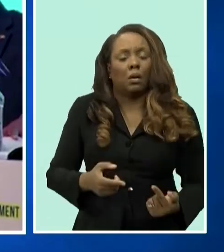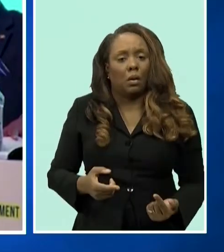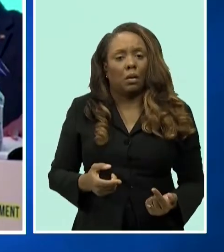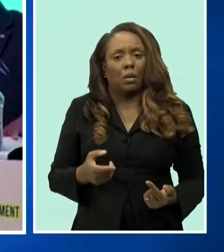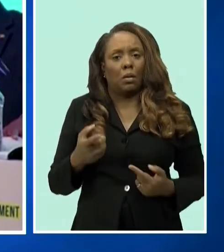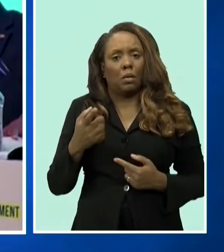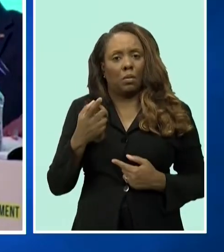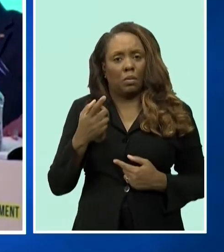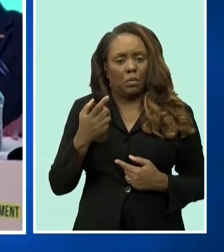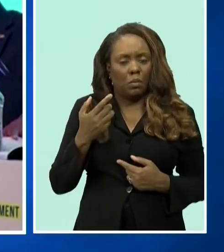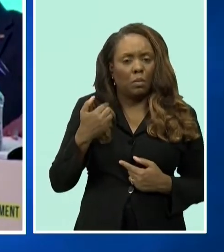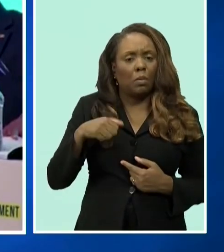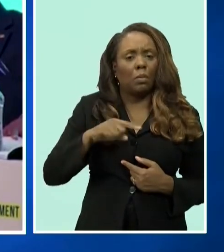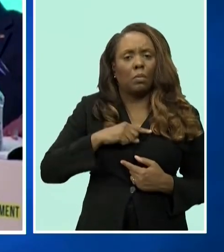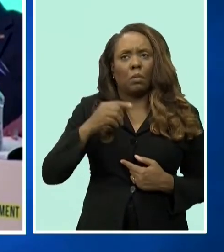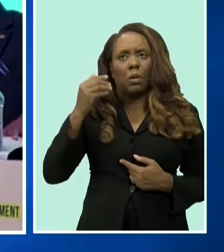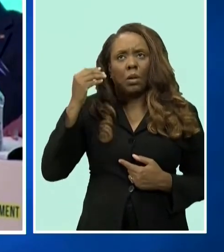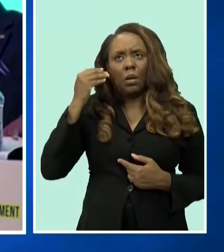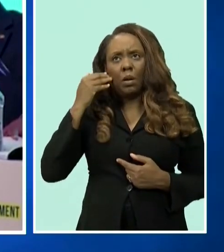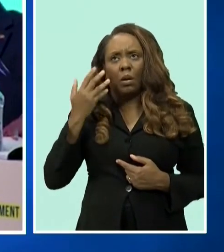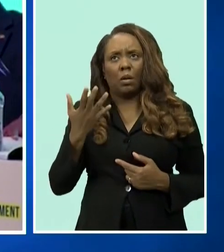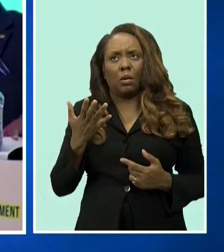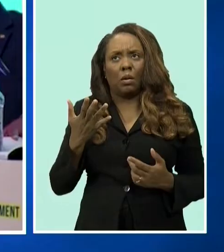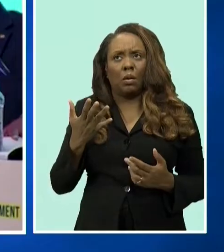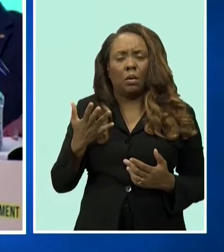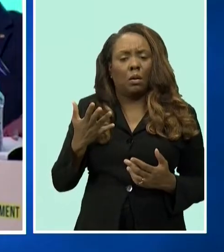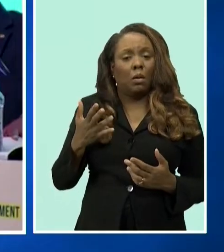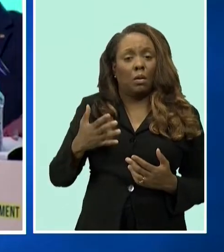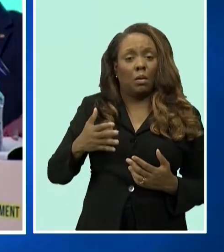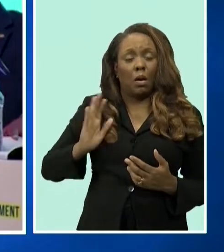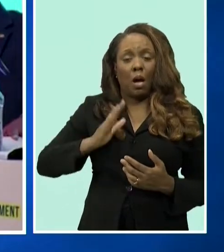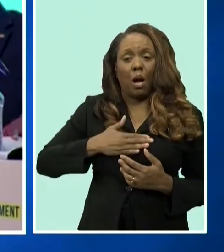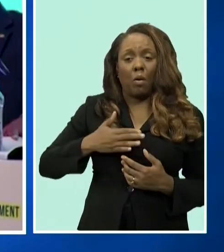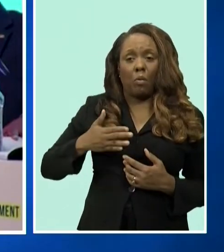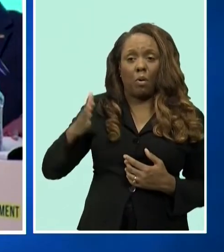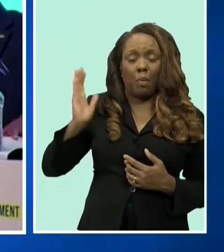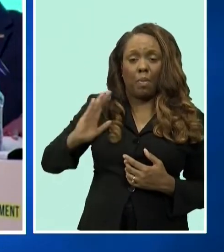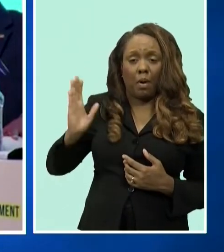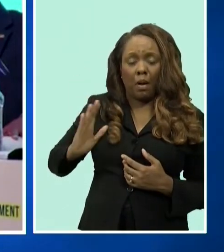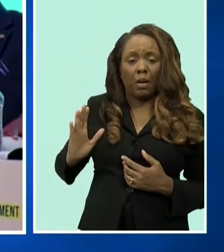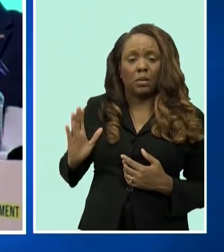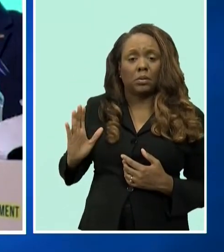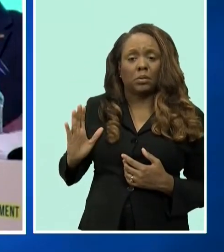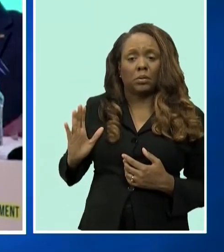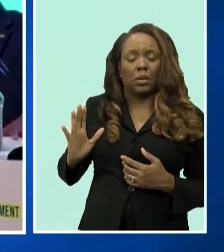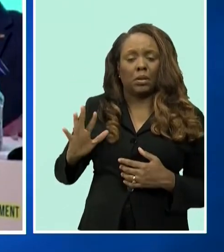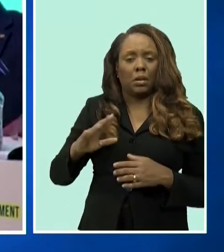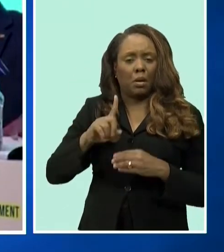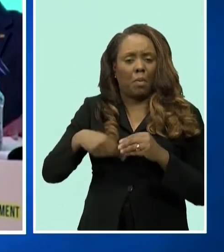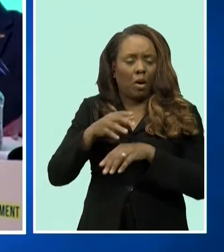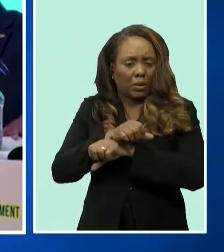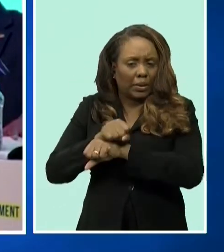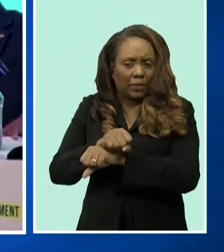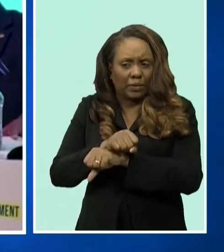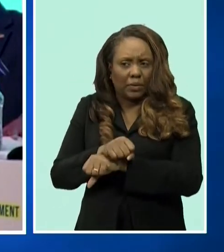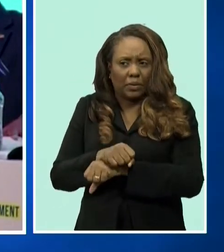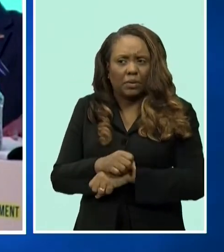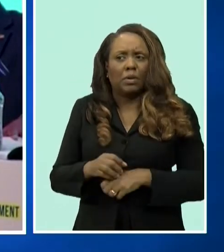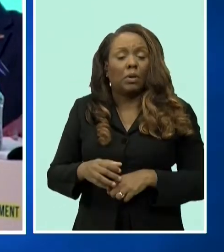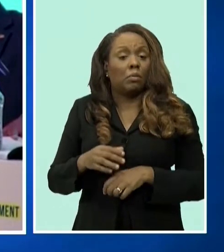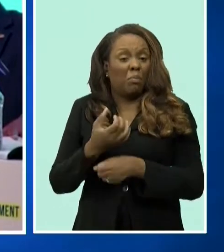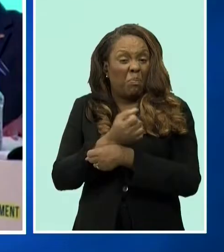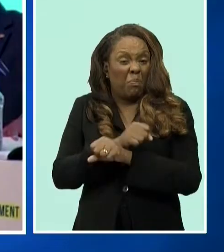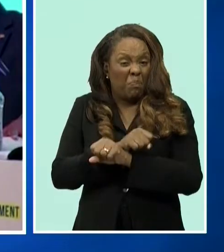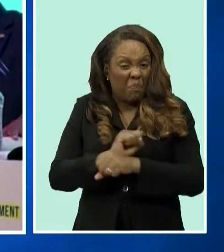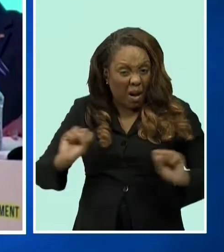that no longer necessarily binds your hands and your legs may still imprison the mind. And so it's